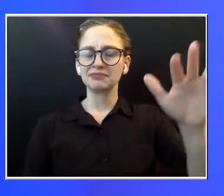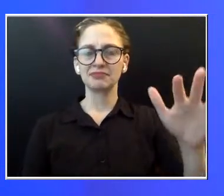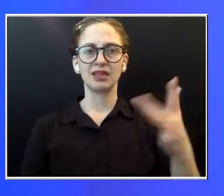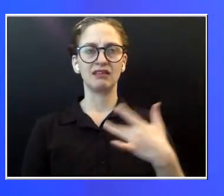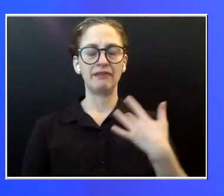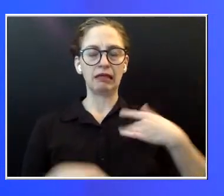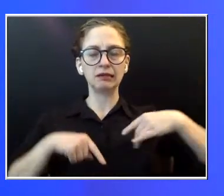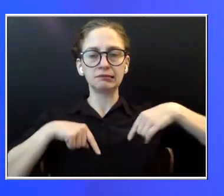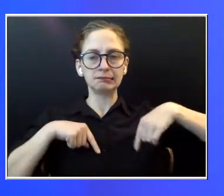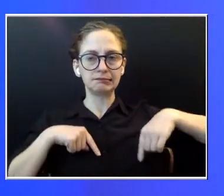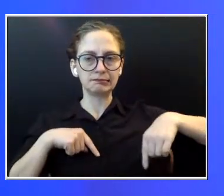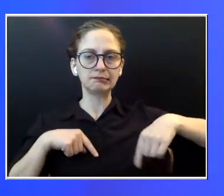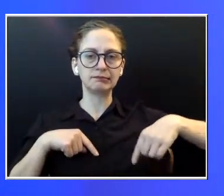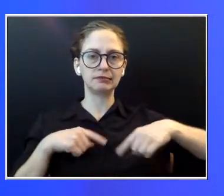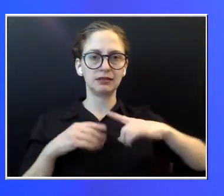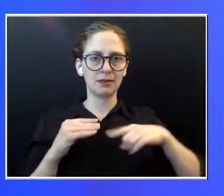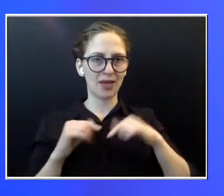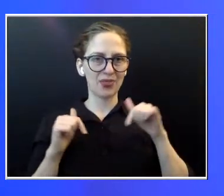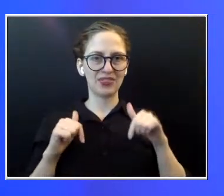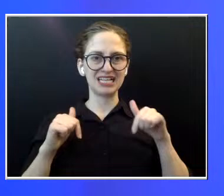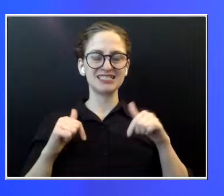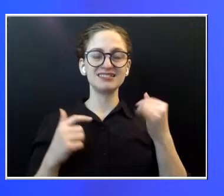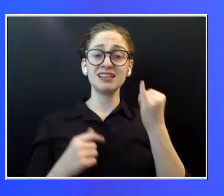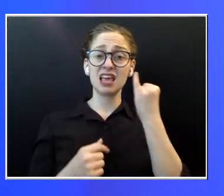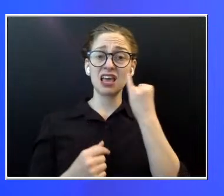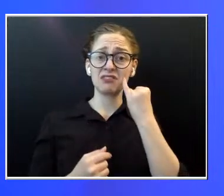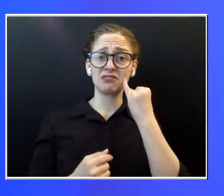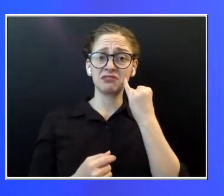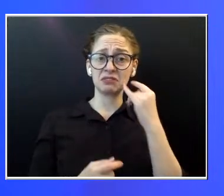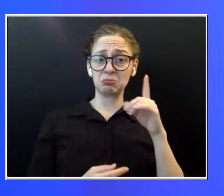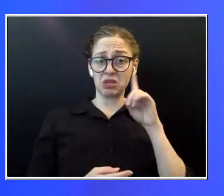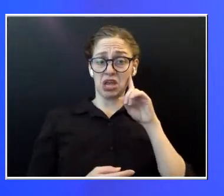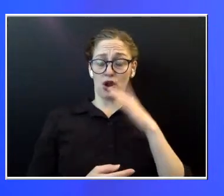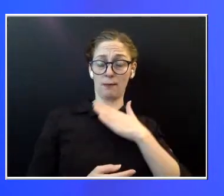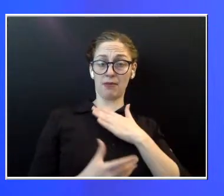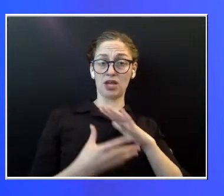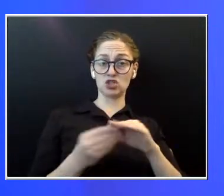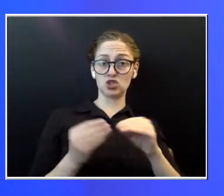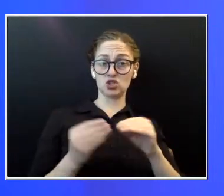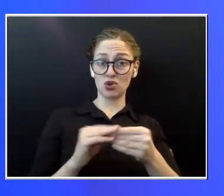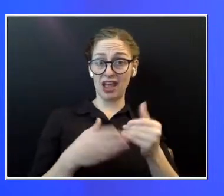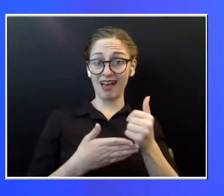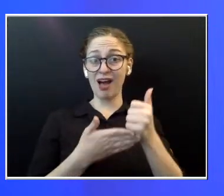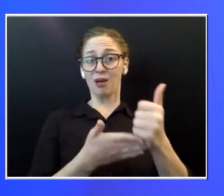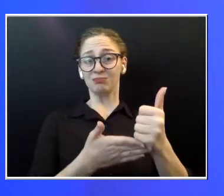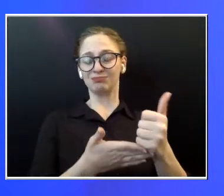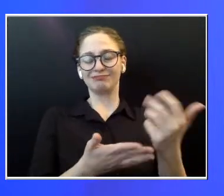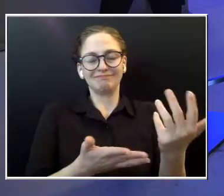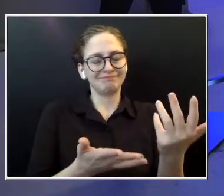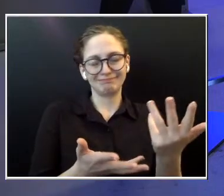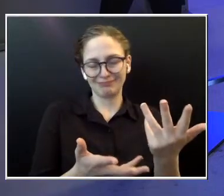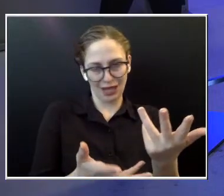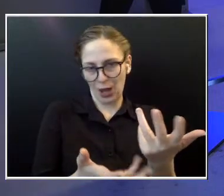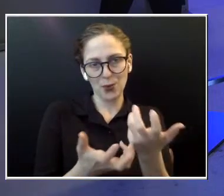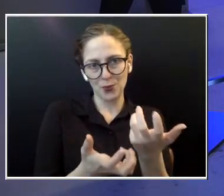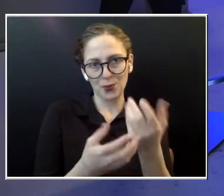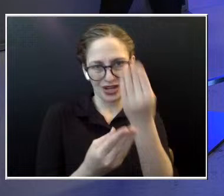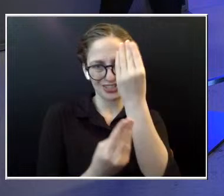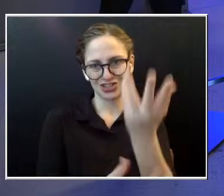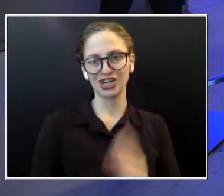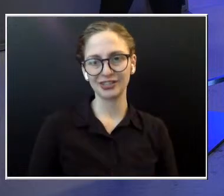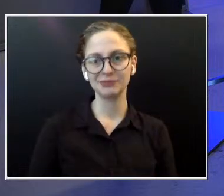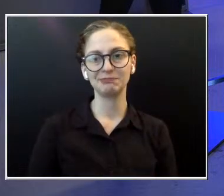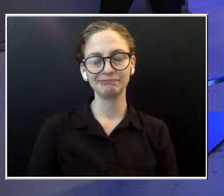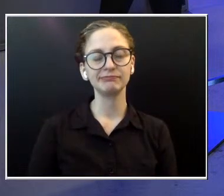this, if hearing what I had to say made a difference, I wanted to make sure they heard it. So, well, thank you for doing that.